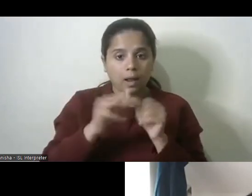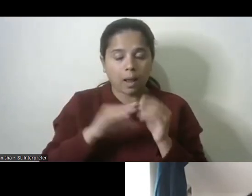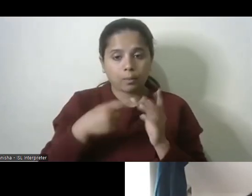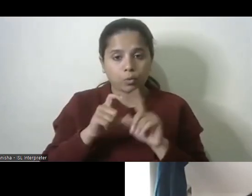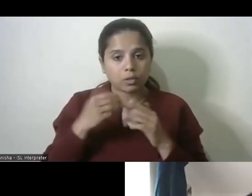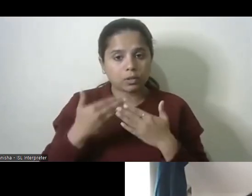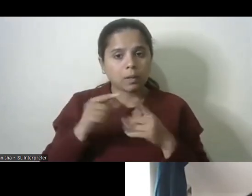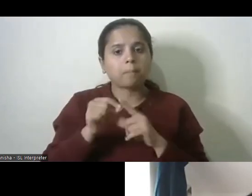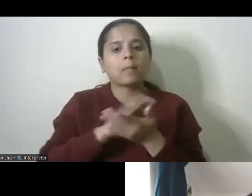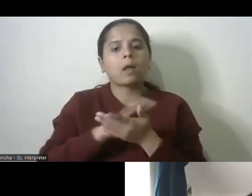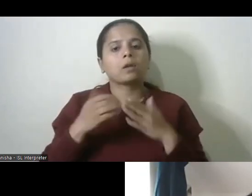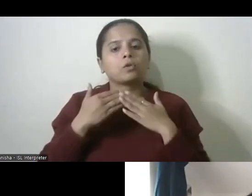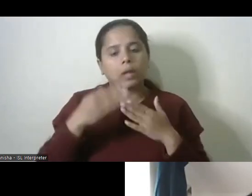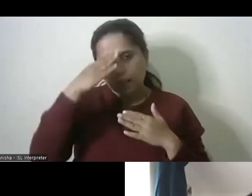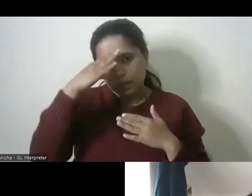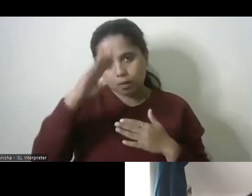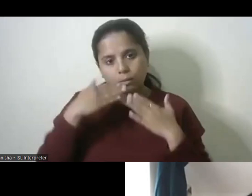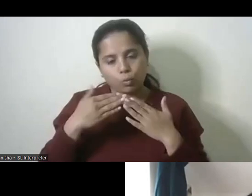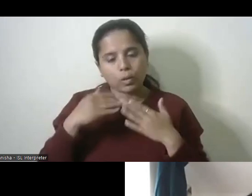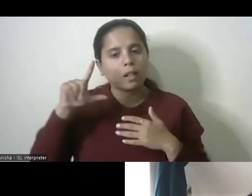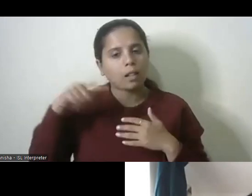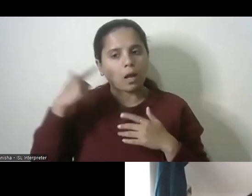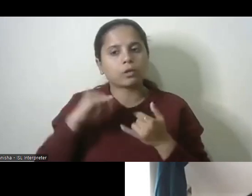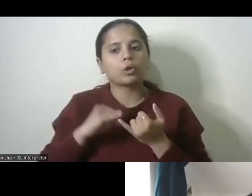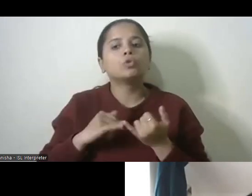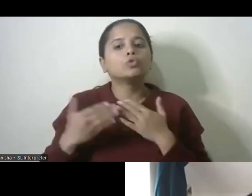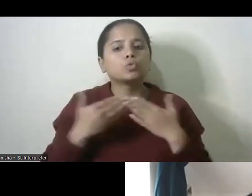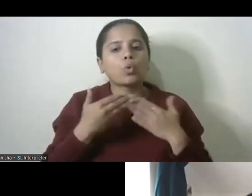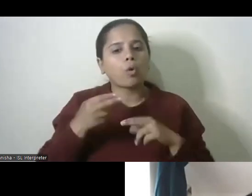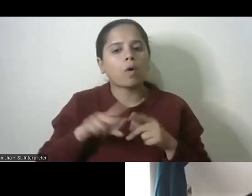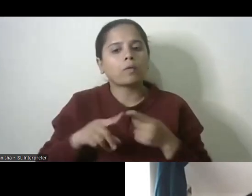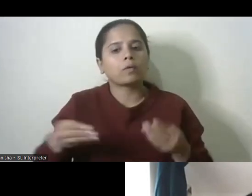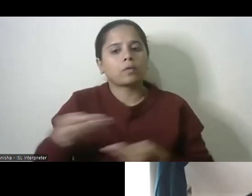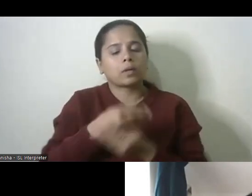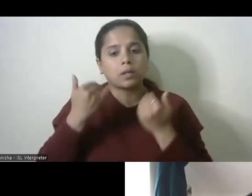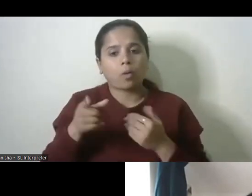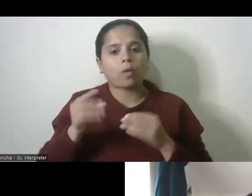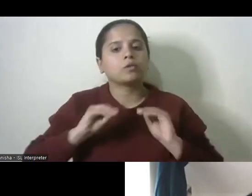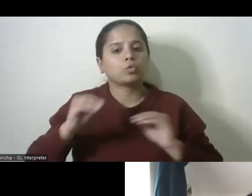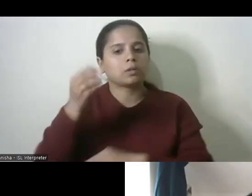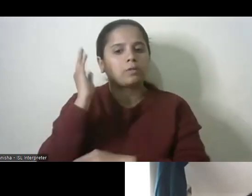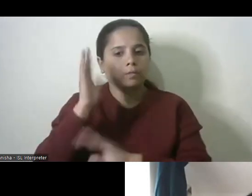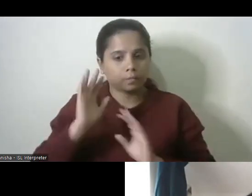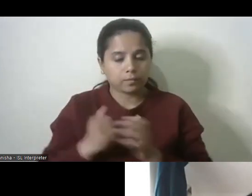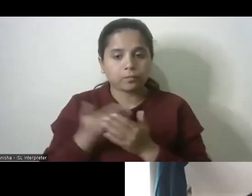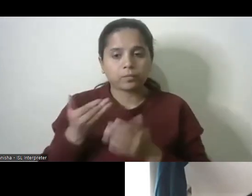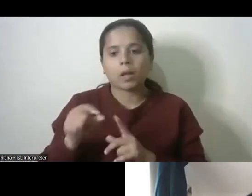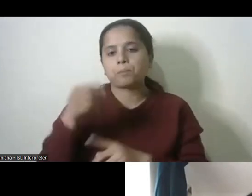her PhD in anthropology at the London School of Economics, where she is now teaching as a